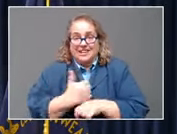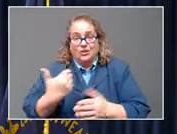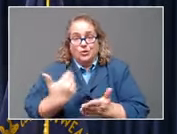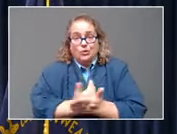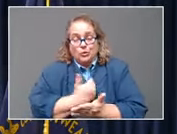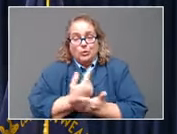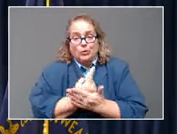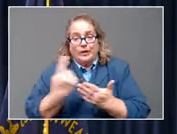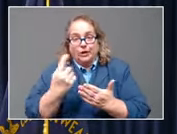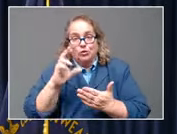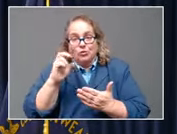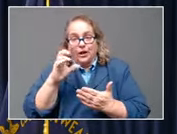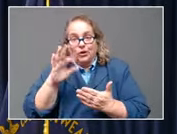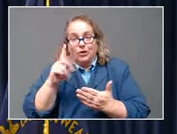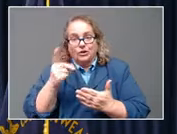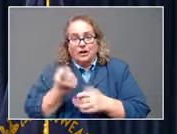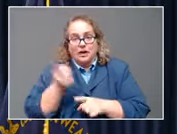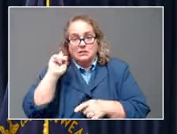with